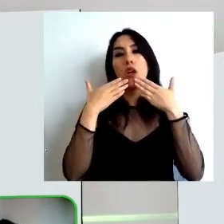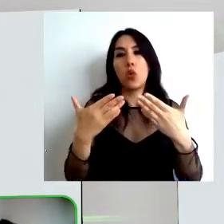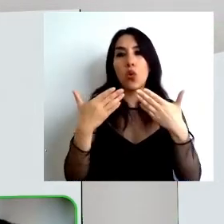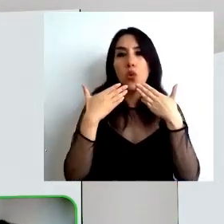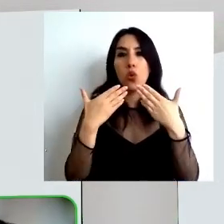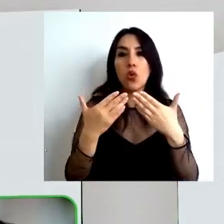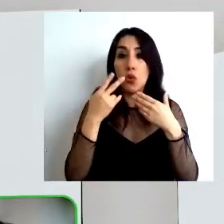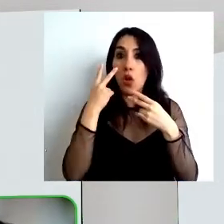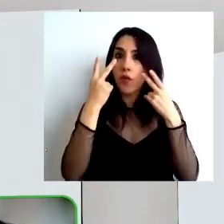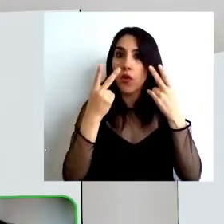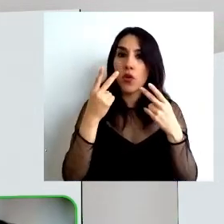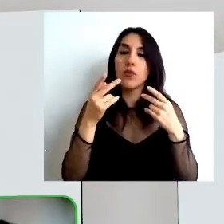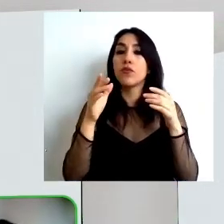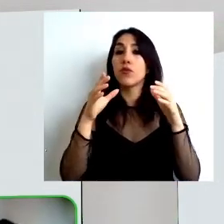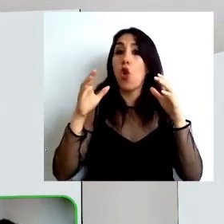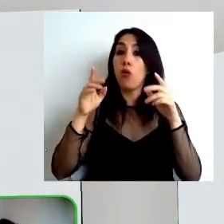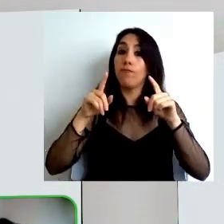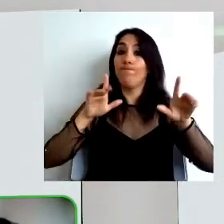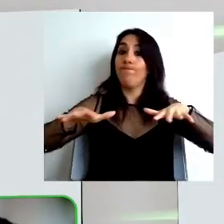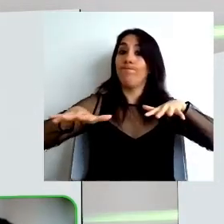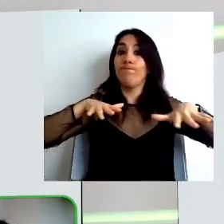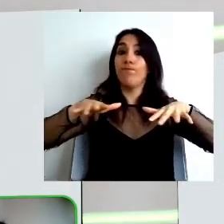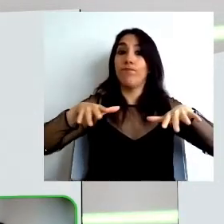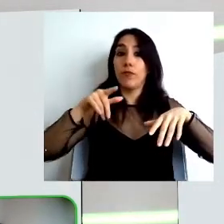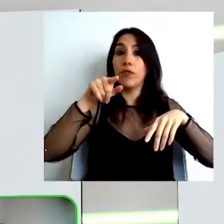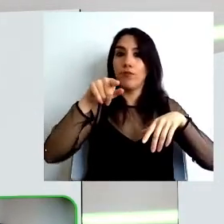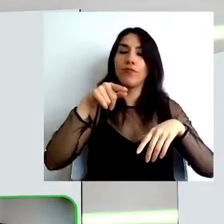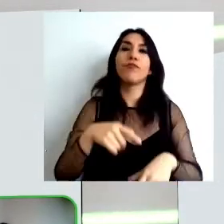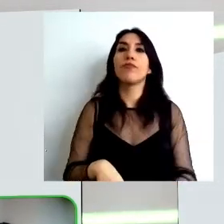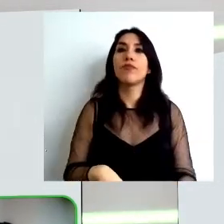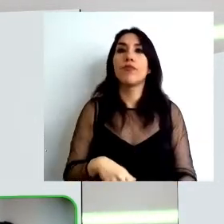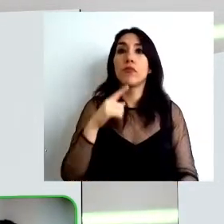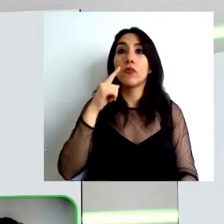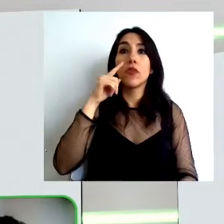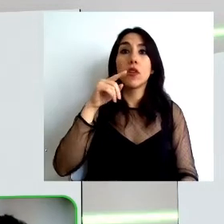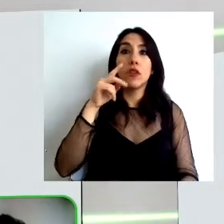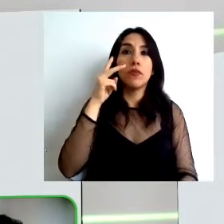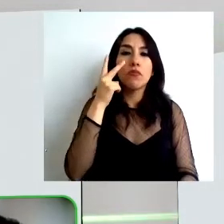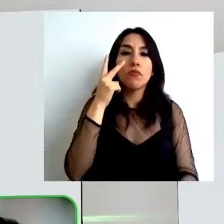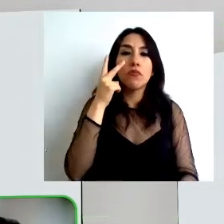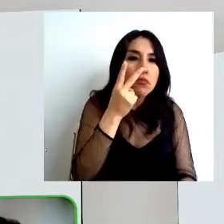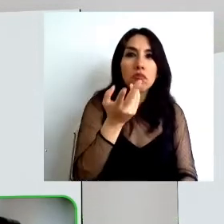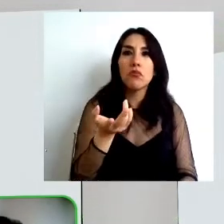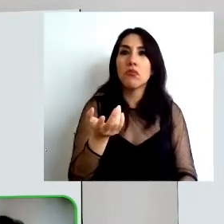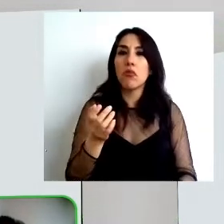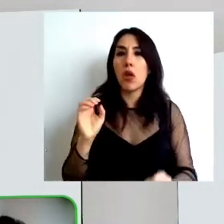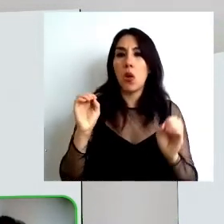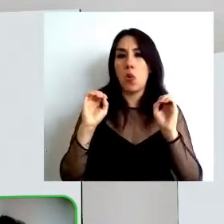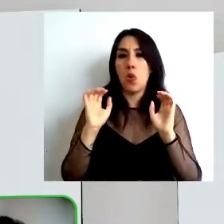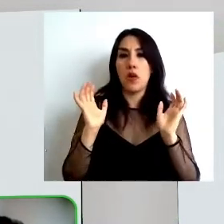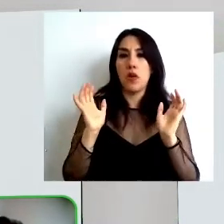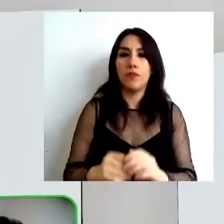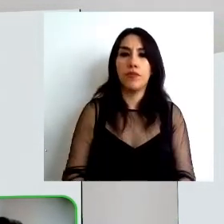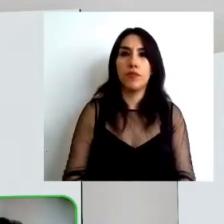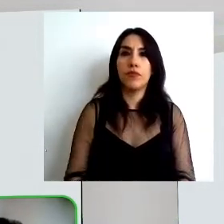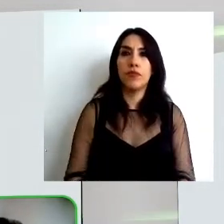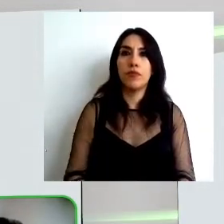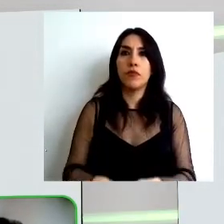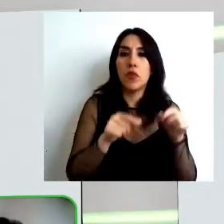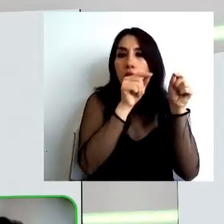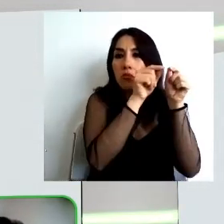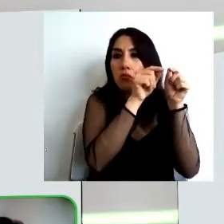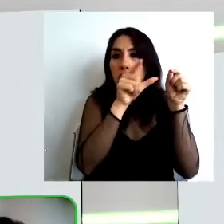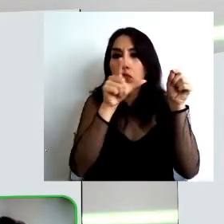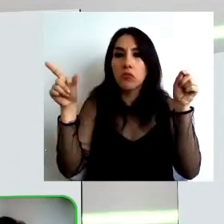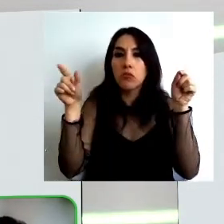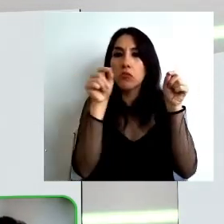in the Slido. If Slido is not accessible or working for you, perhaps you can simply post this in the